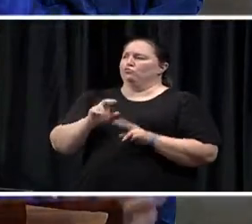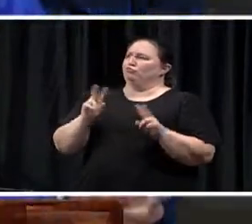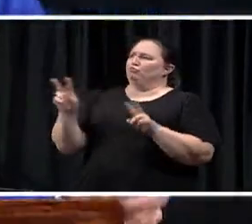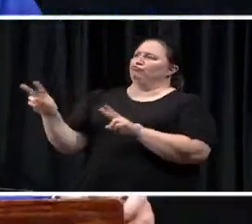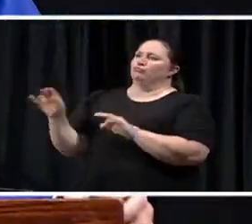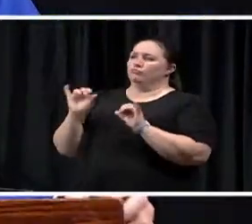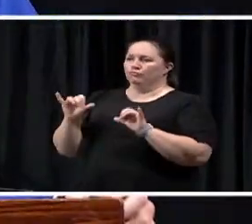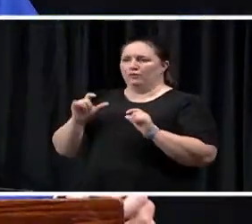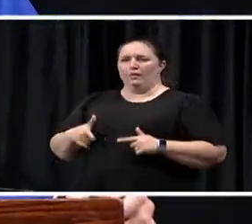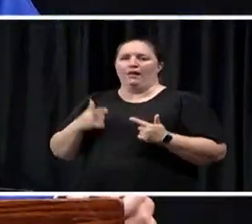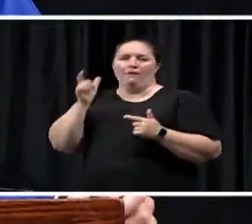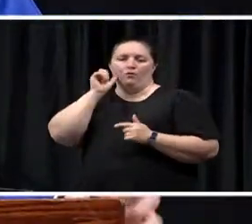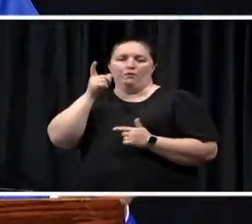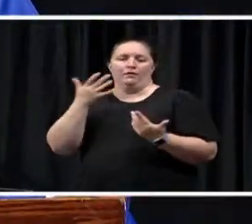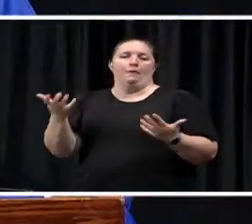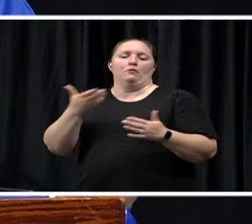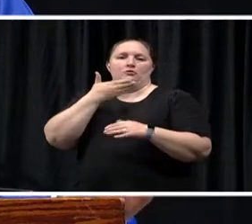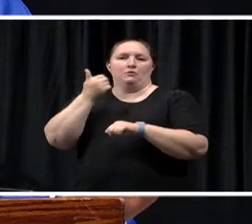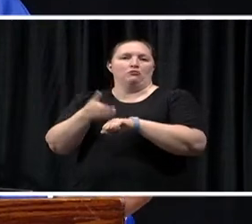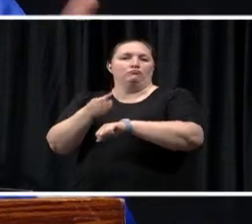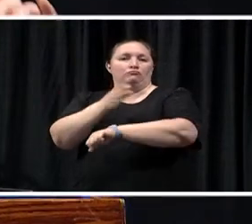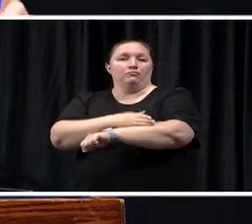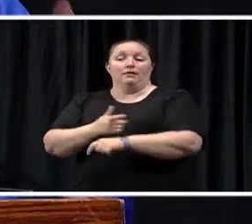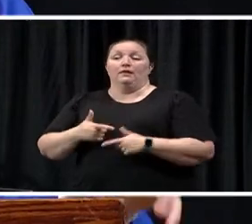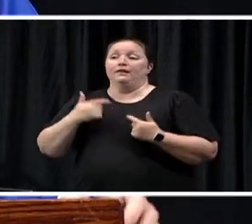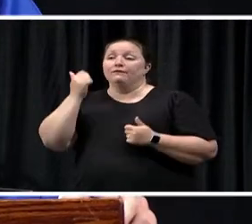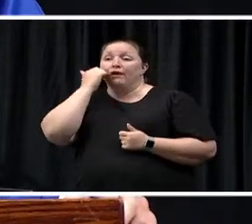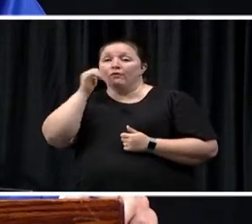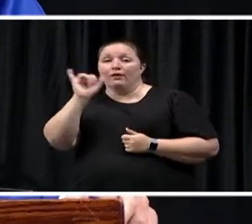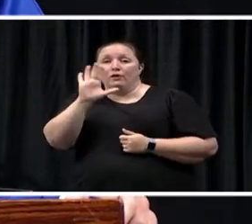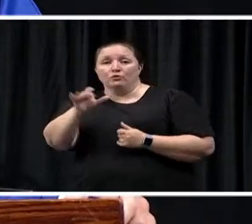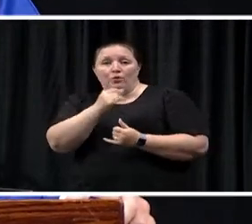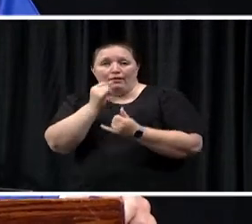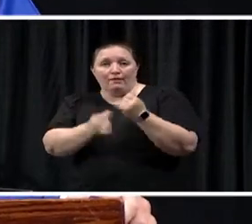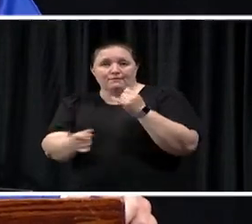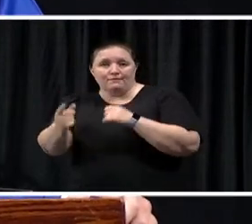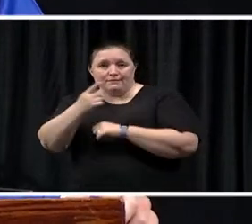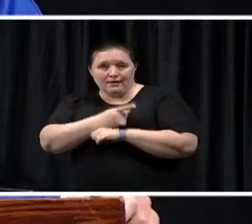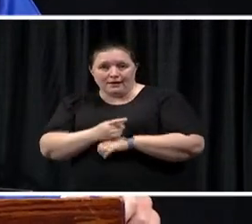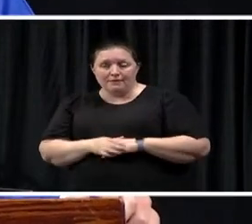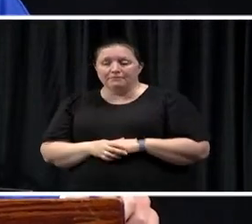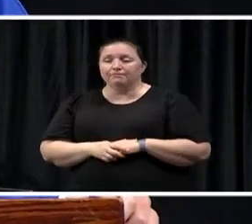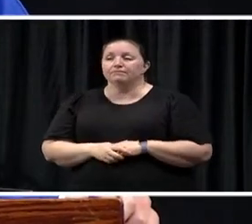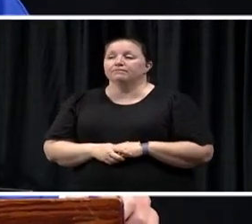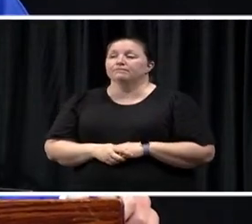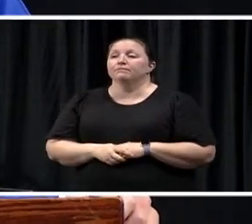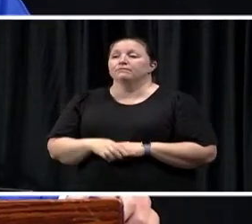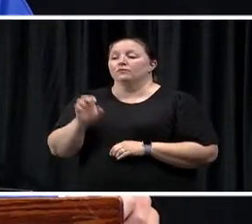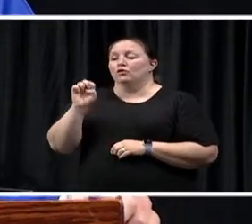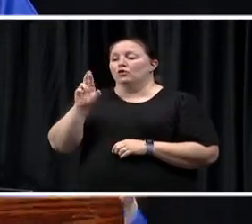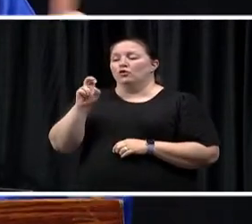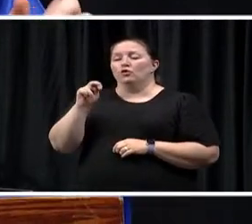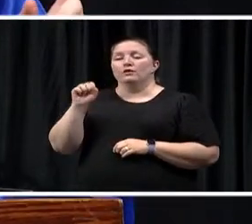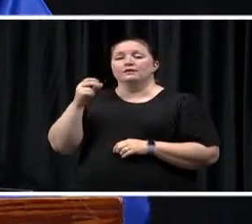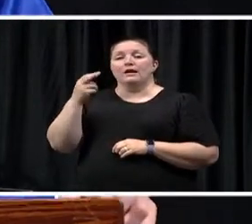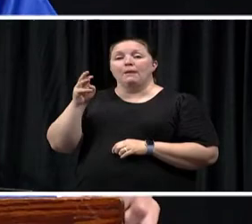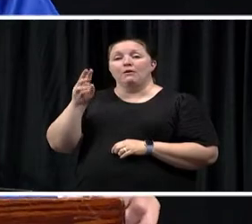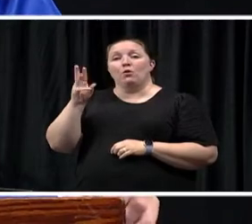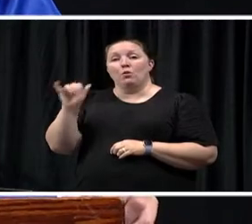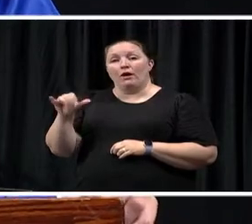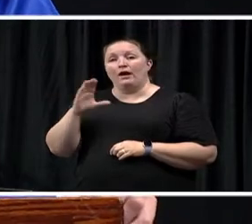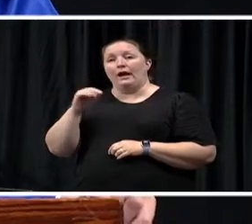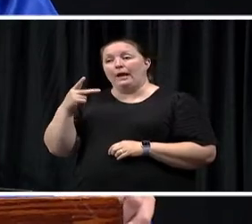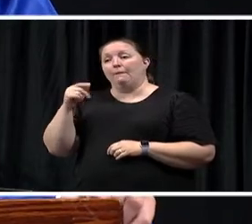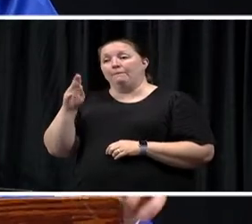will be that much sweeter. Live every day like it's your last. As Ernest Hemingway once said, and Pitbull would